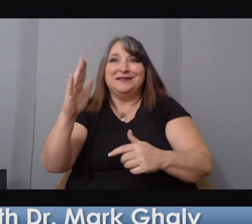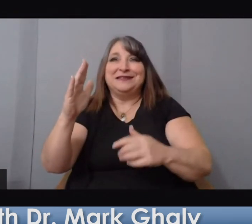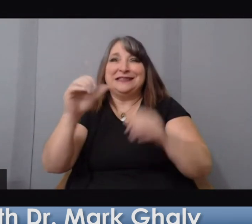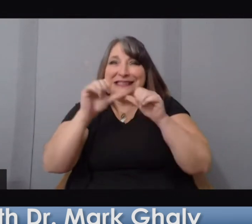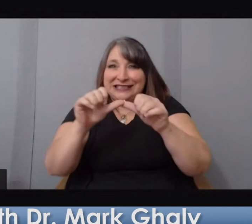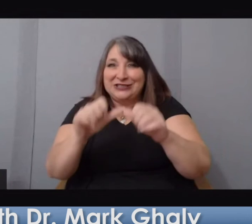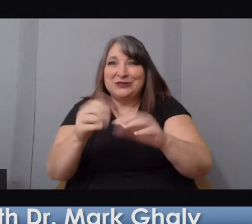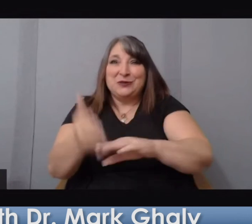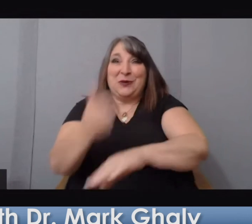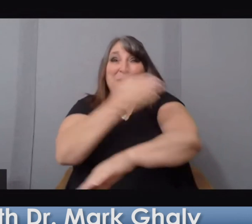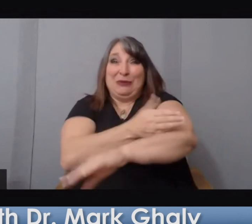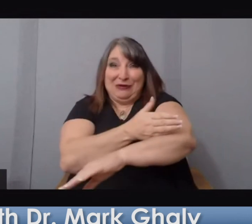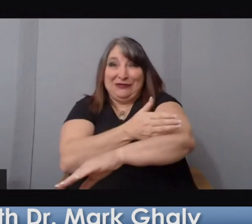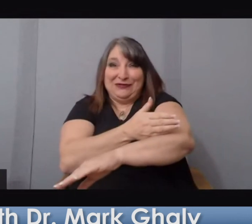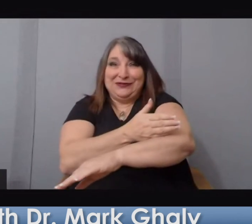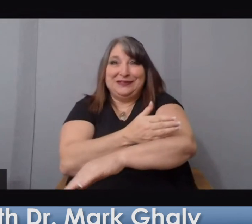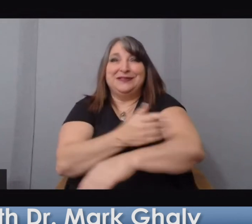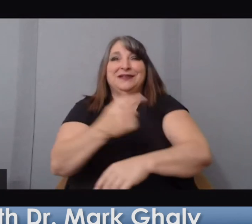Colliver, Politico.